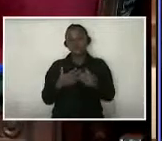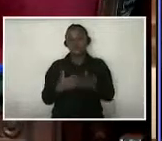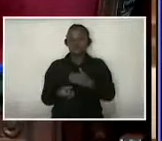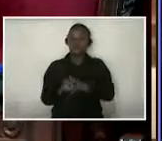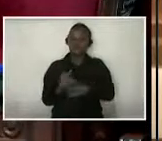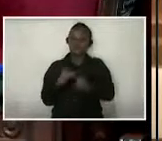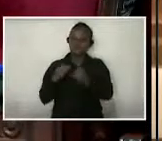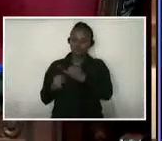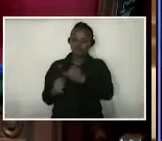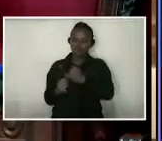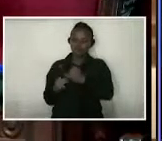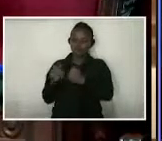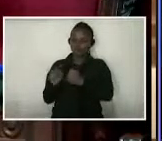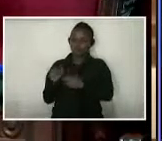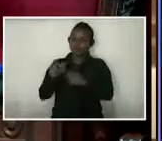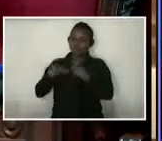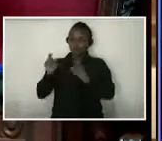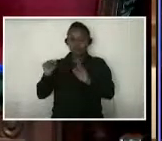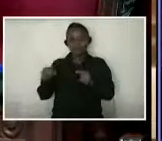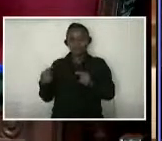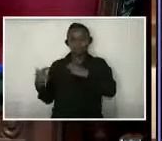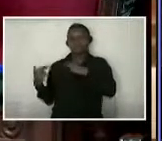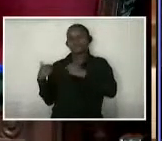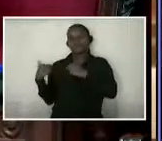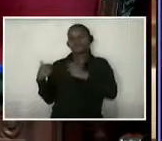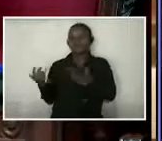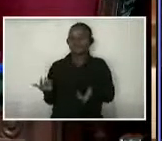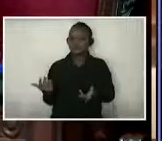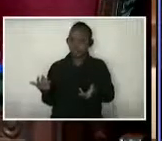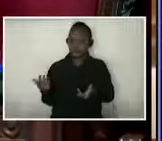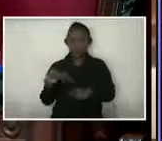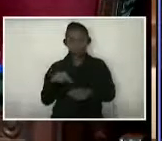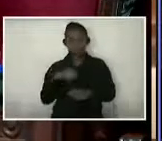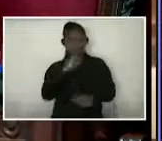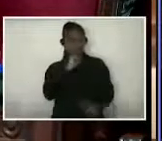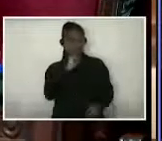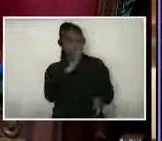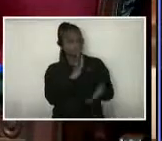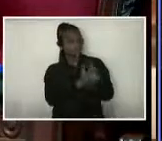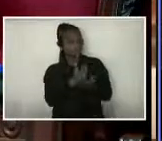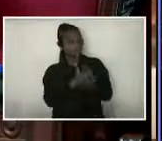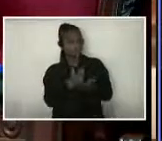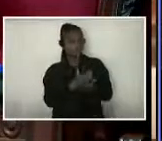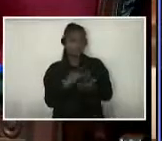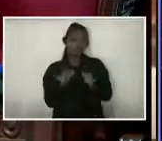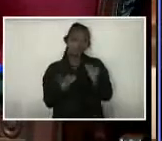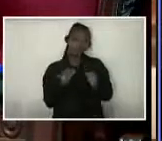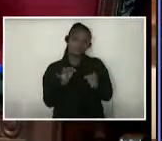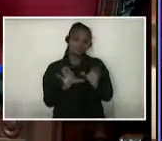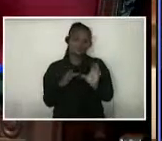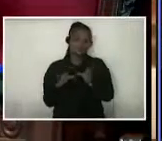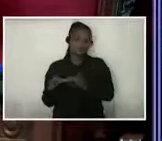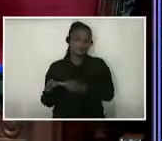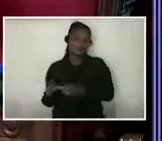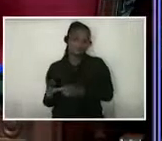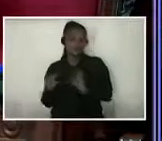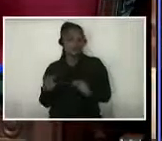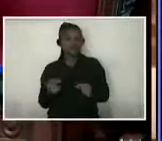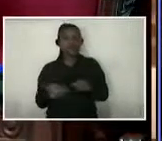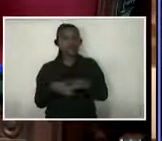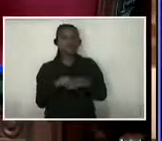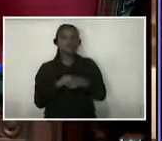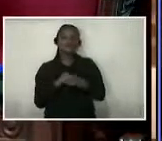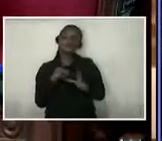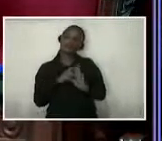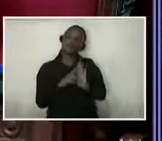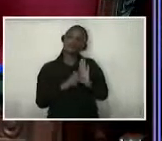the blame game. Parties are also likely to differ in policy positions because policymaking becomes a challenge and a potential threat